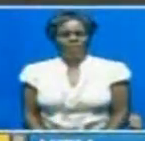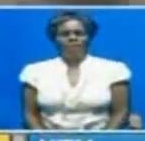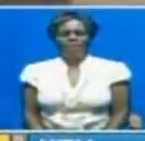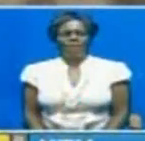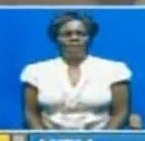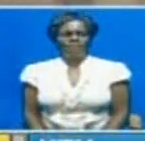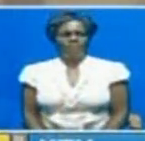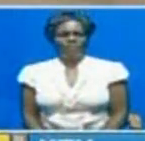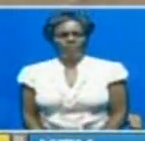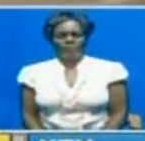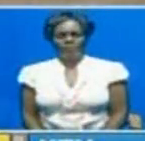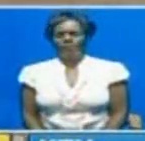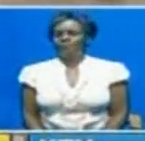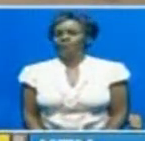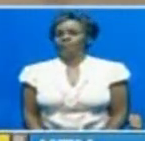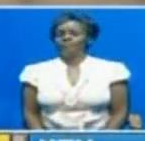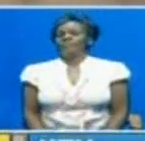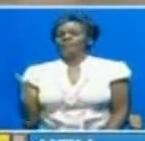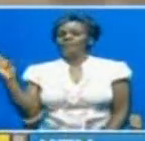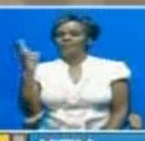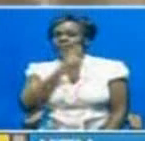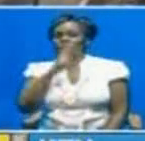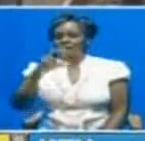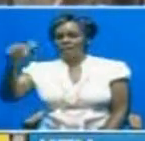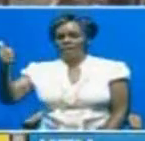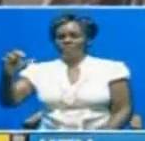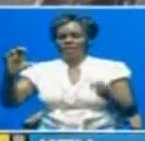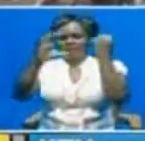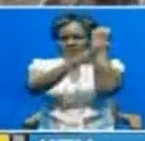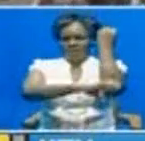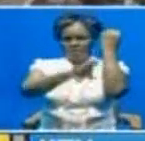Now move. And that is Daring Abroad.